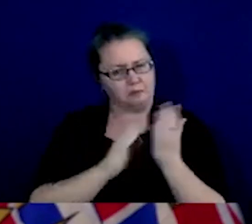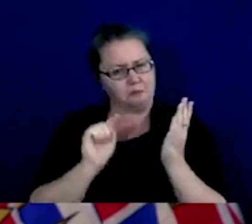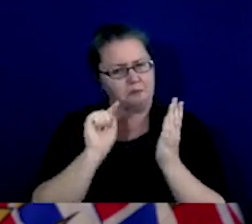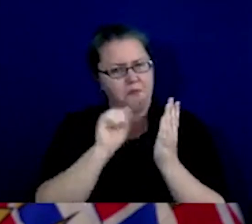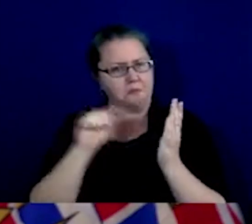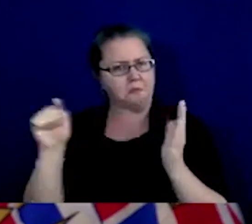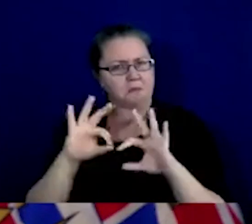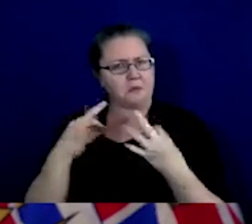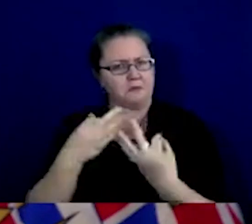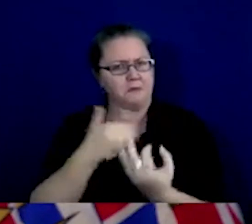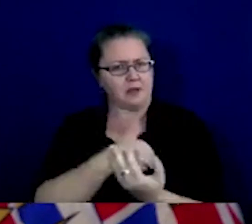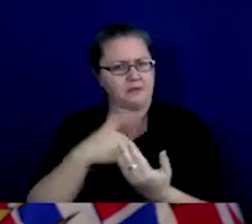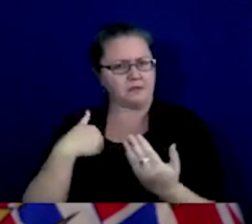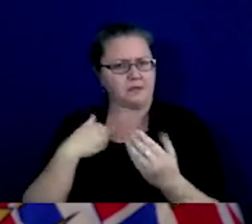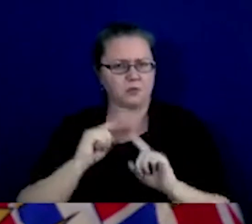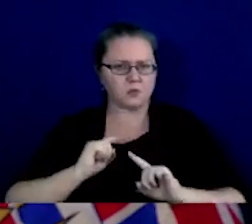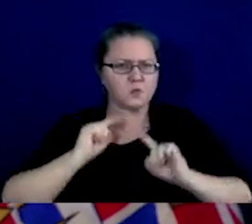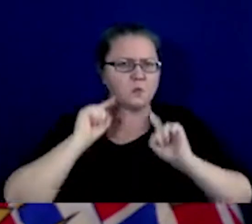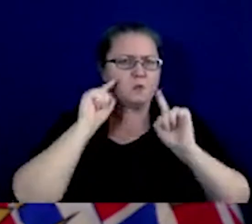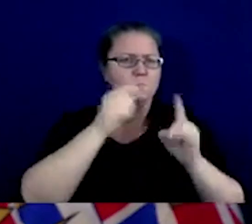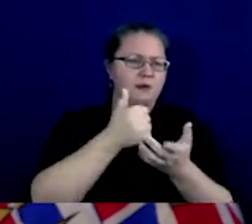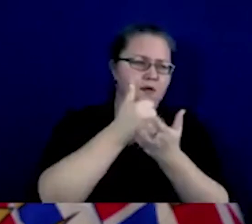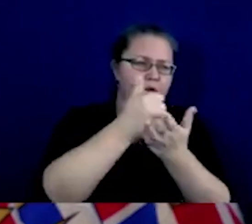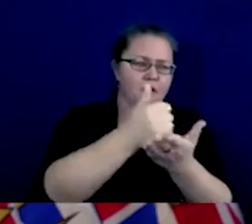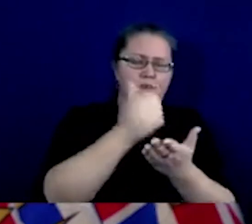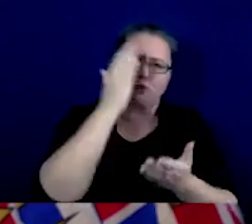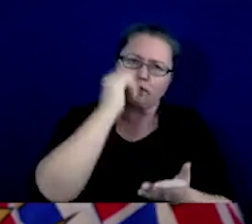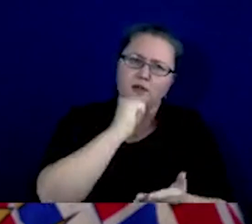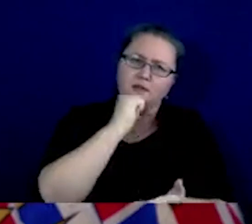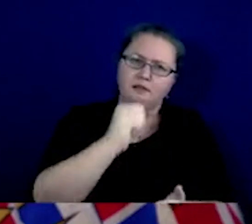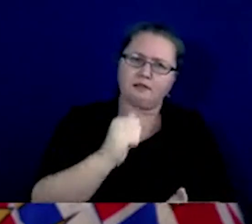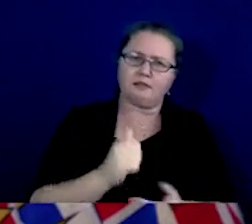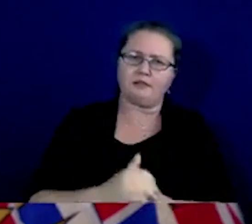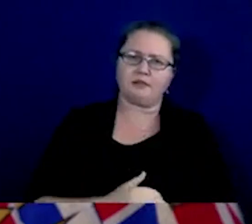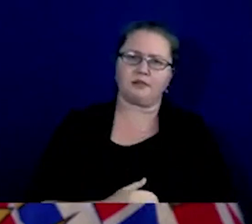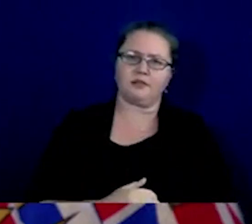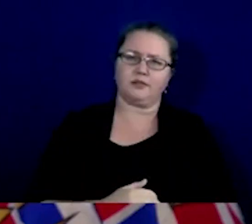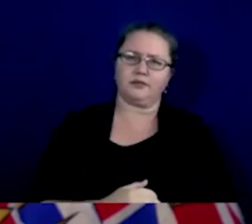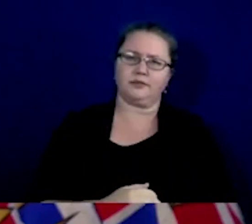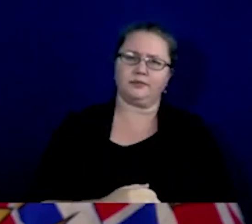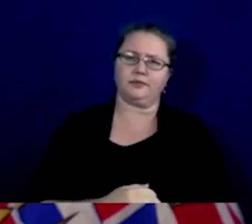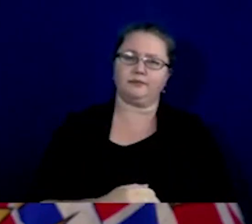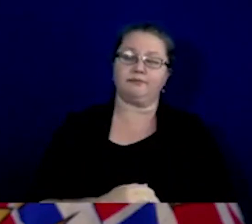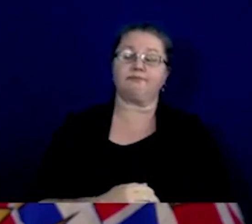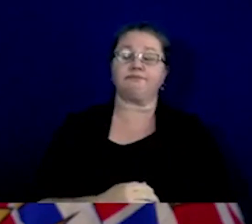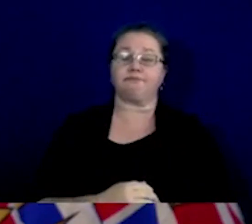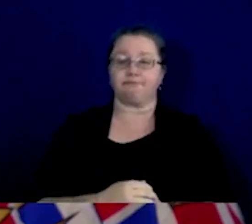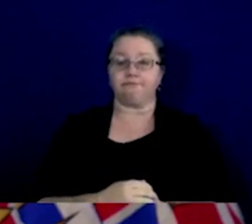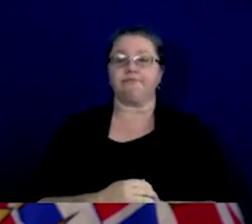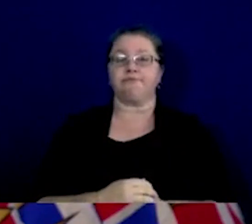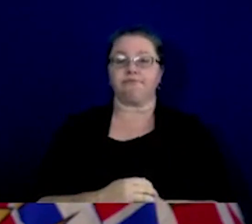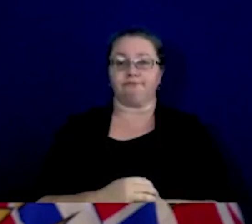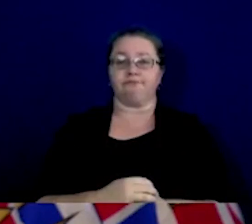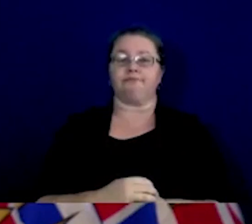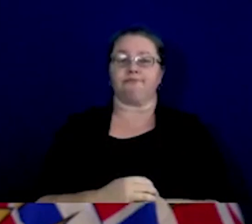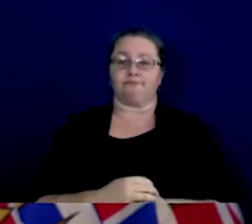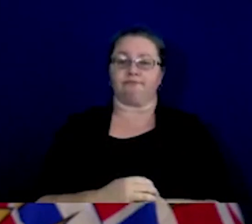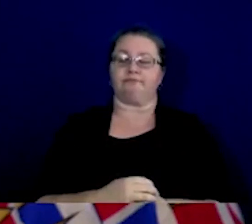by necessity, need to care for all of the residents in that facility, or at least in their area. And so